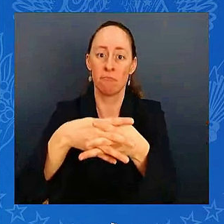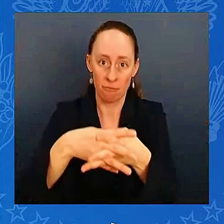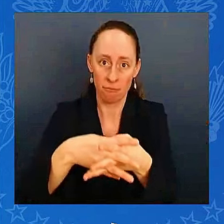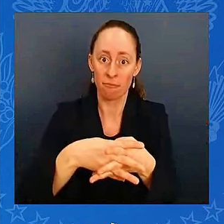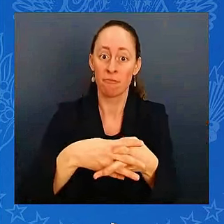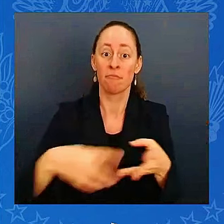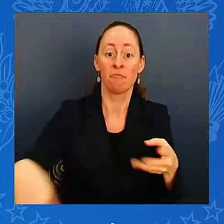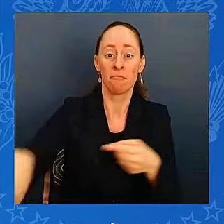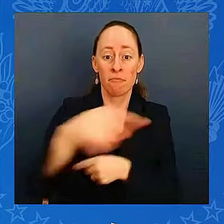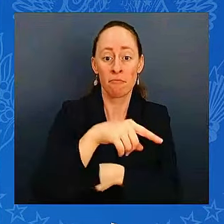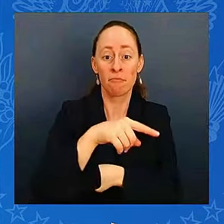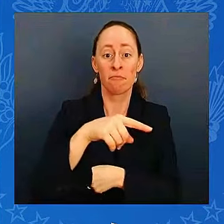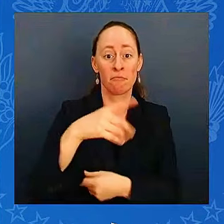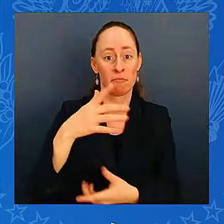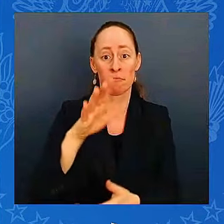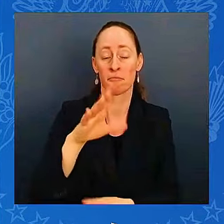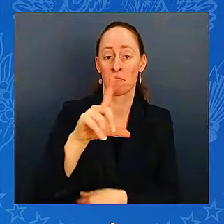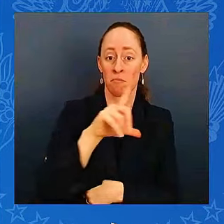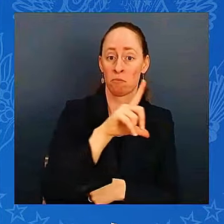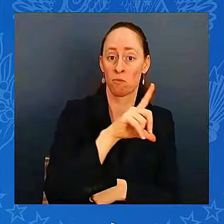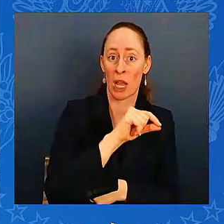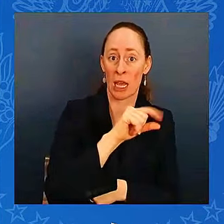2024.